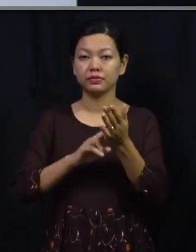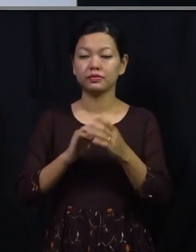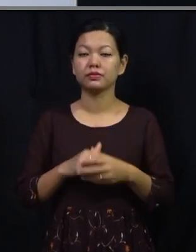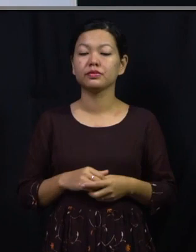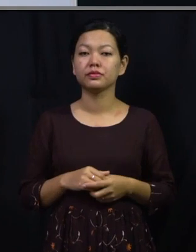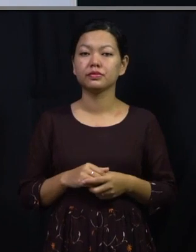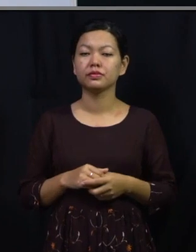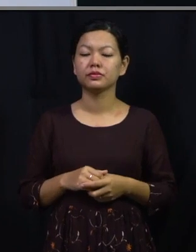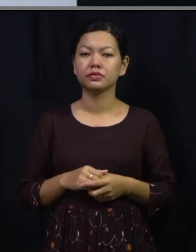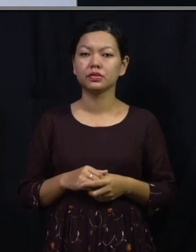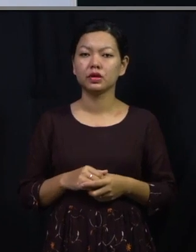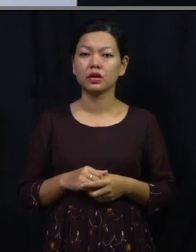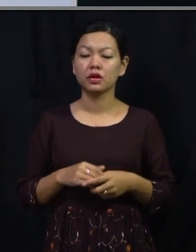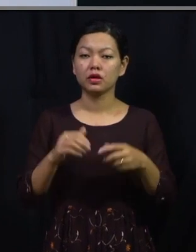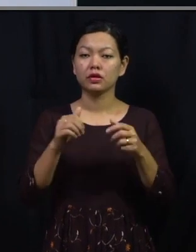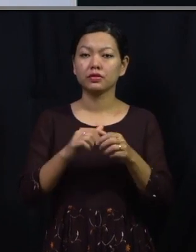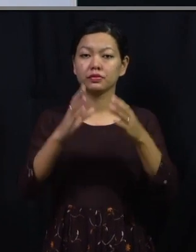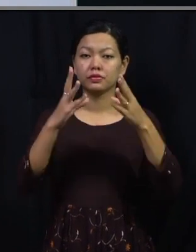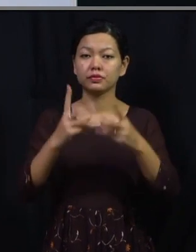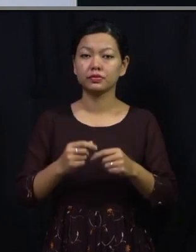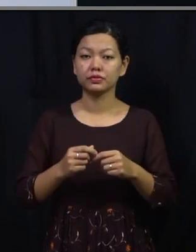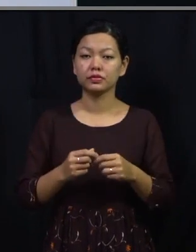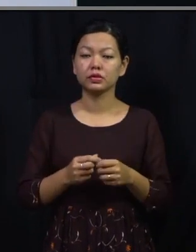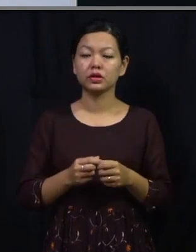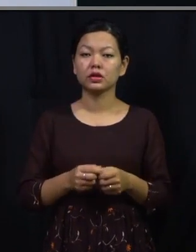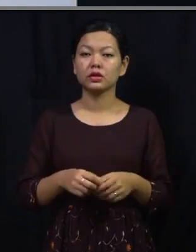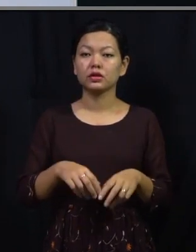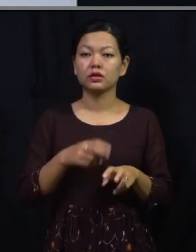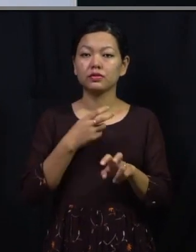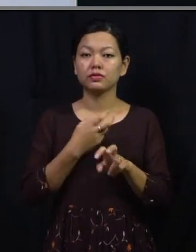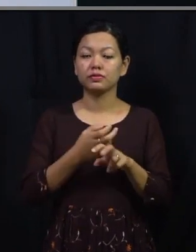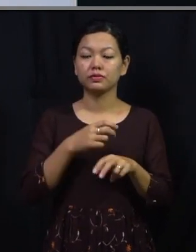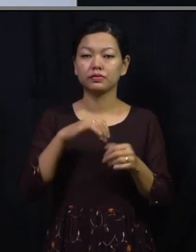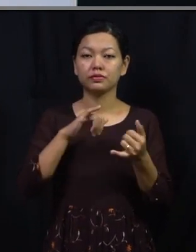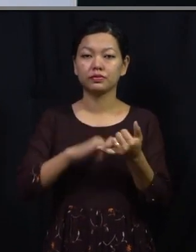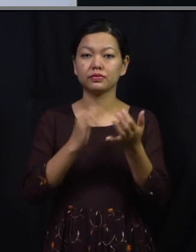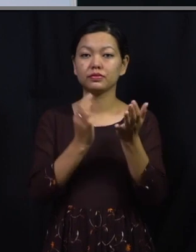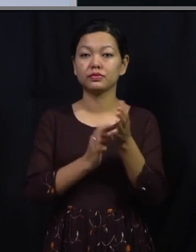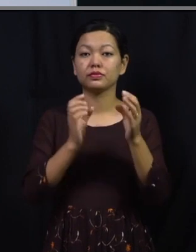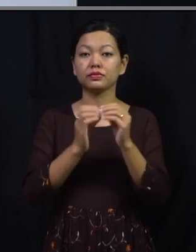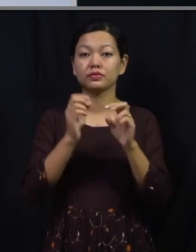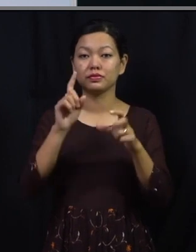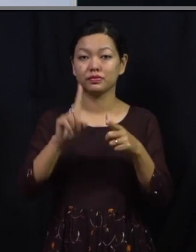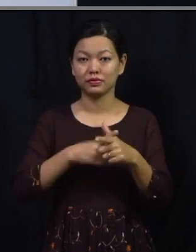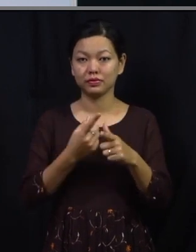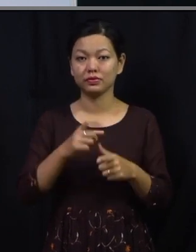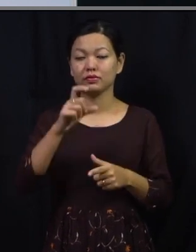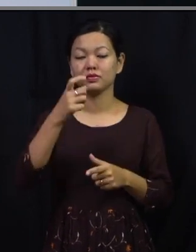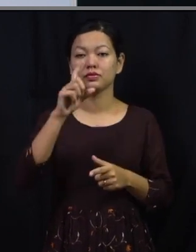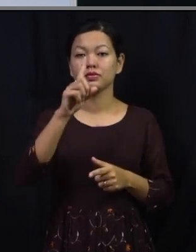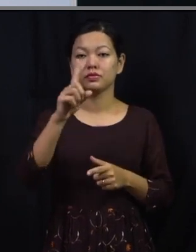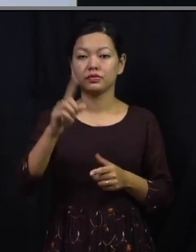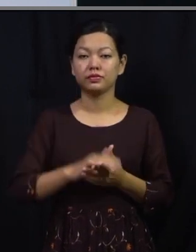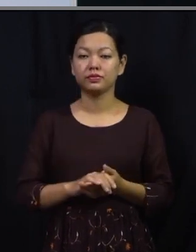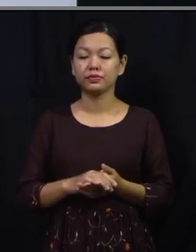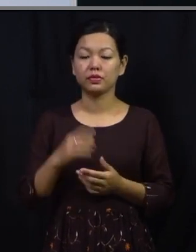accountancy is the core subject for commerce students. If you get the concept clear in class 11, that means you will not struggle in your